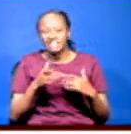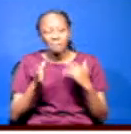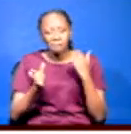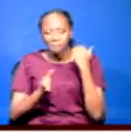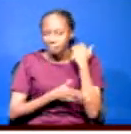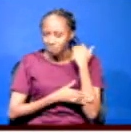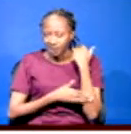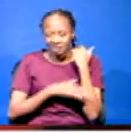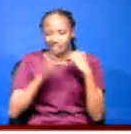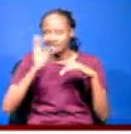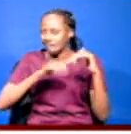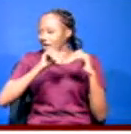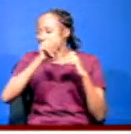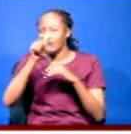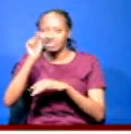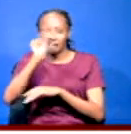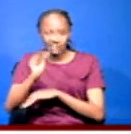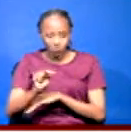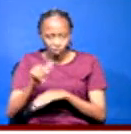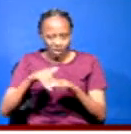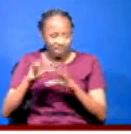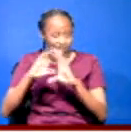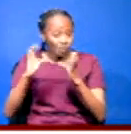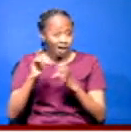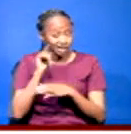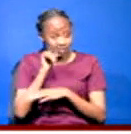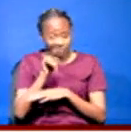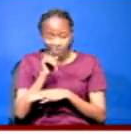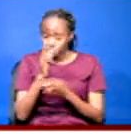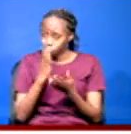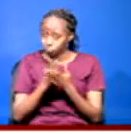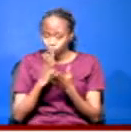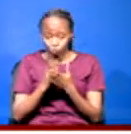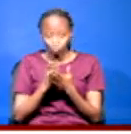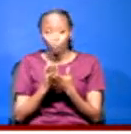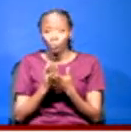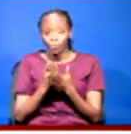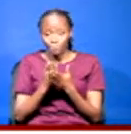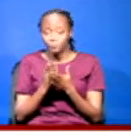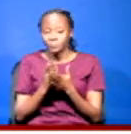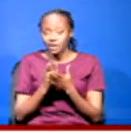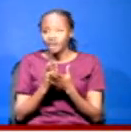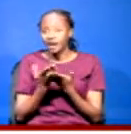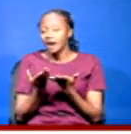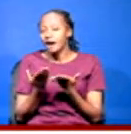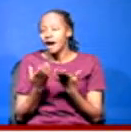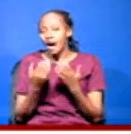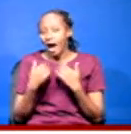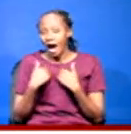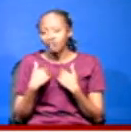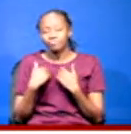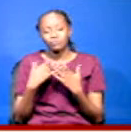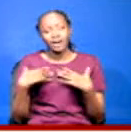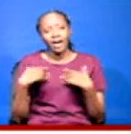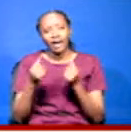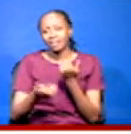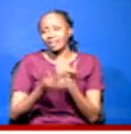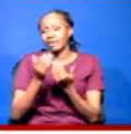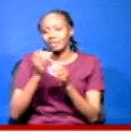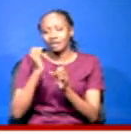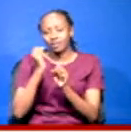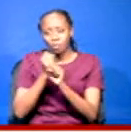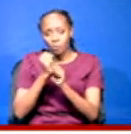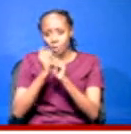world. This is a situation characterized by a healthcare worker shortage, and also